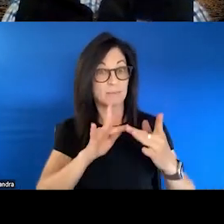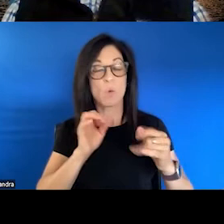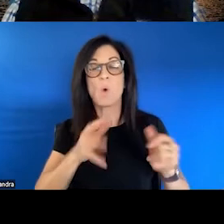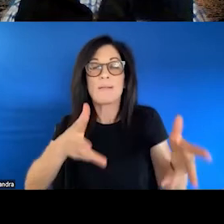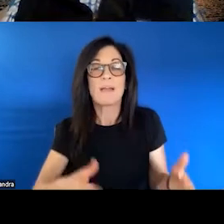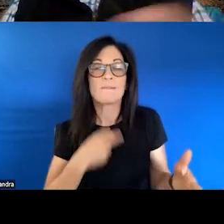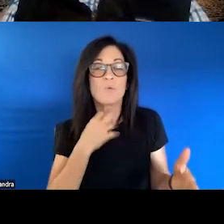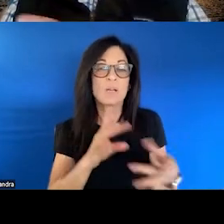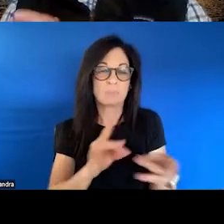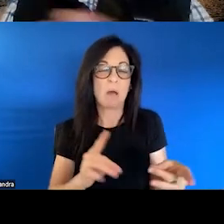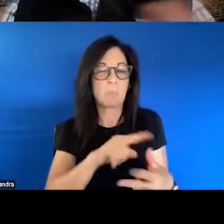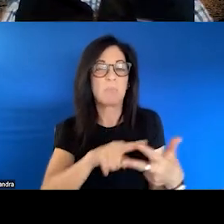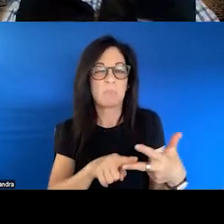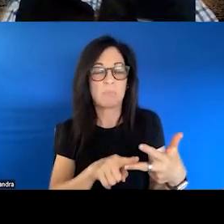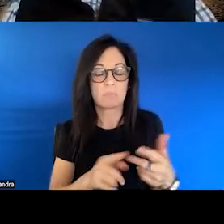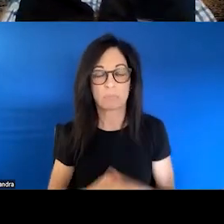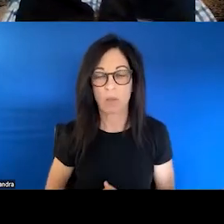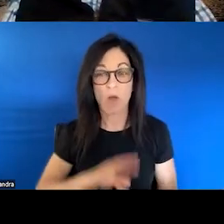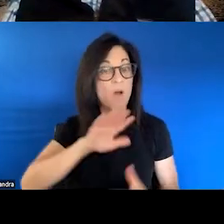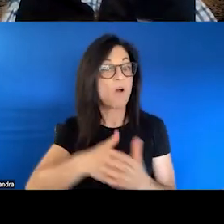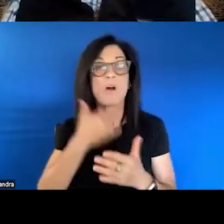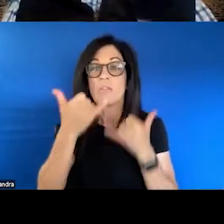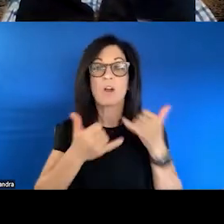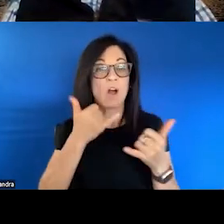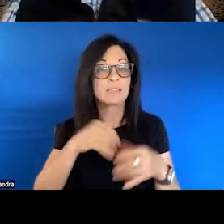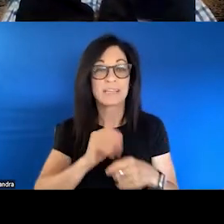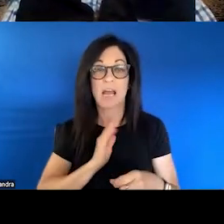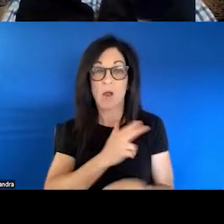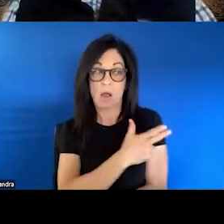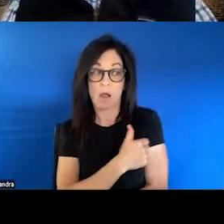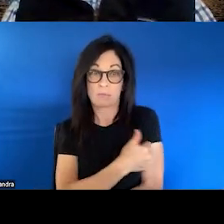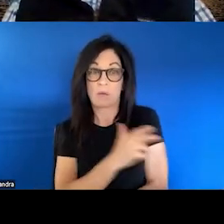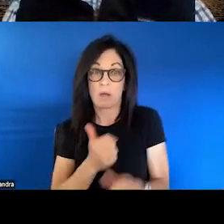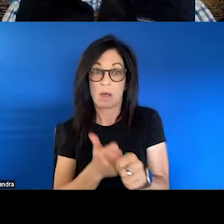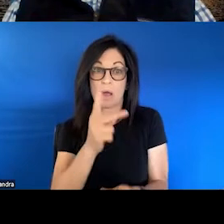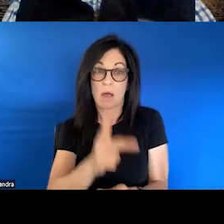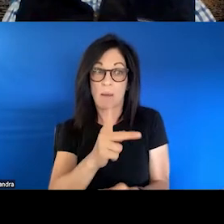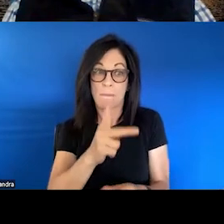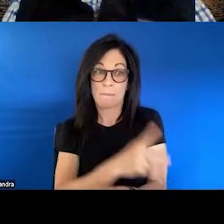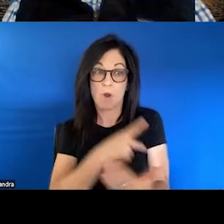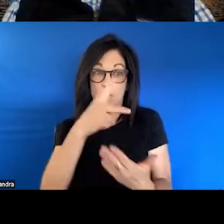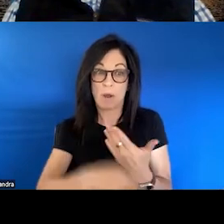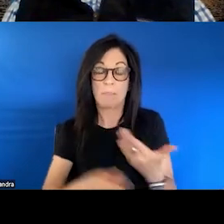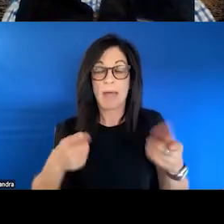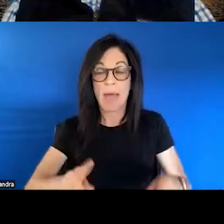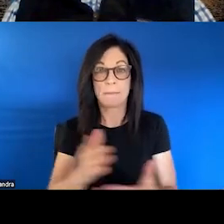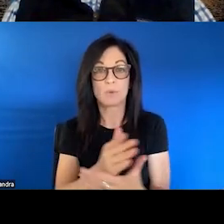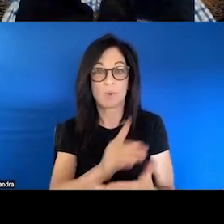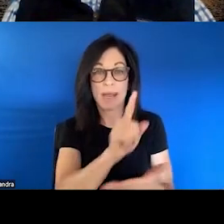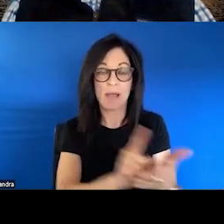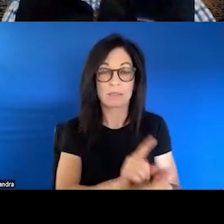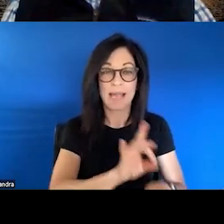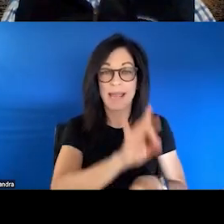left. Now, all of the calls within our hospital follow-up program occur between the hours of 8 a.m. and 10